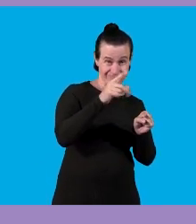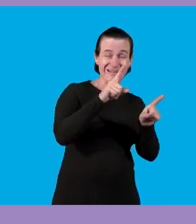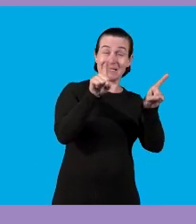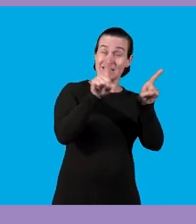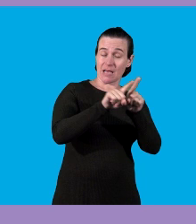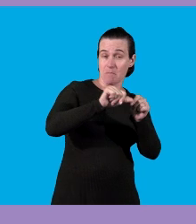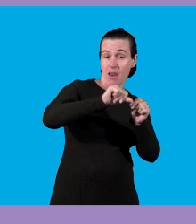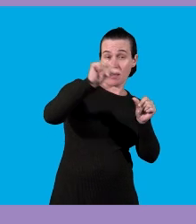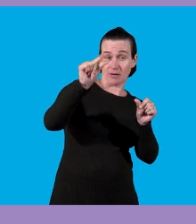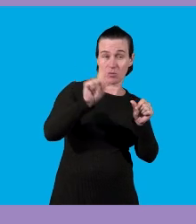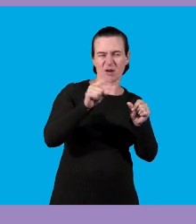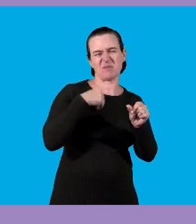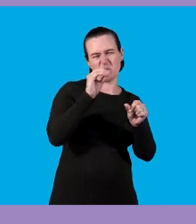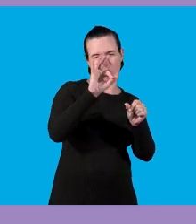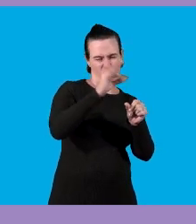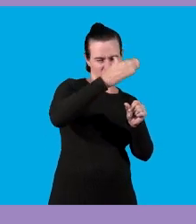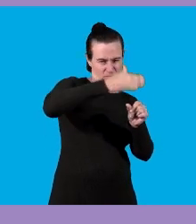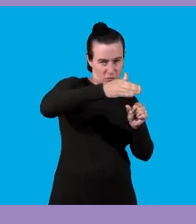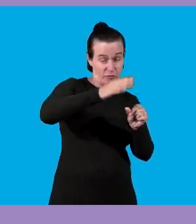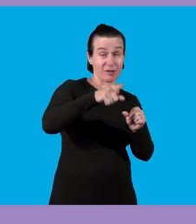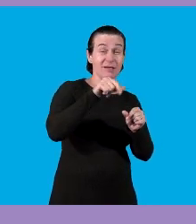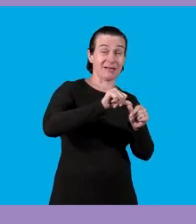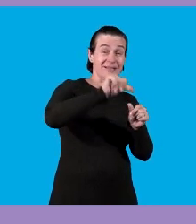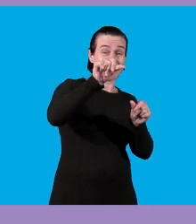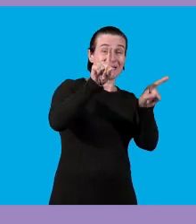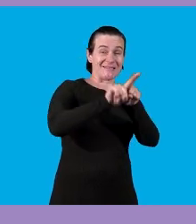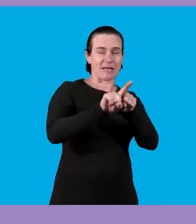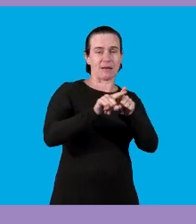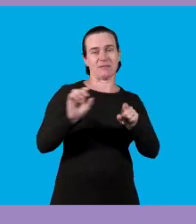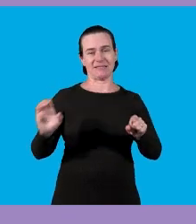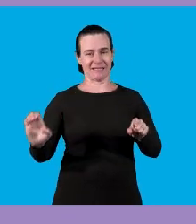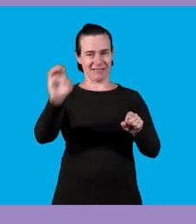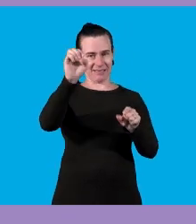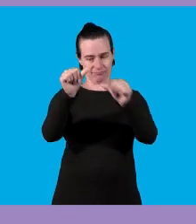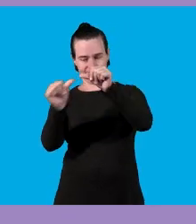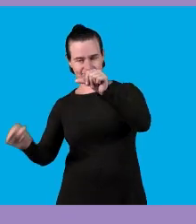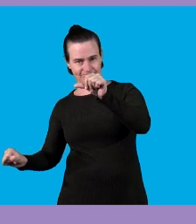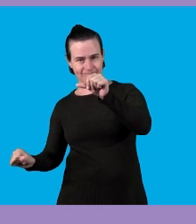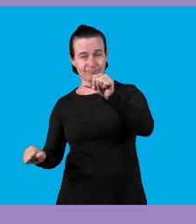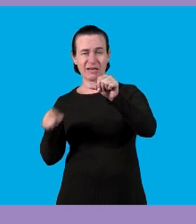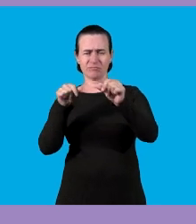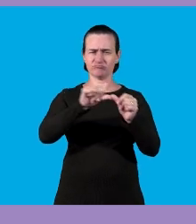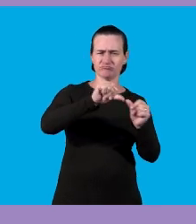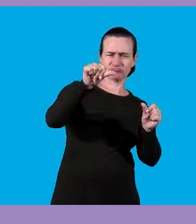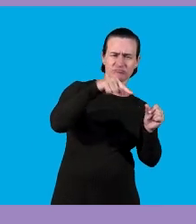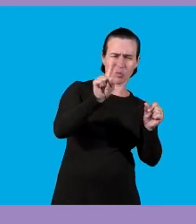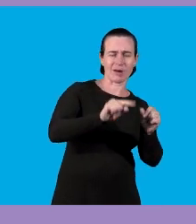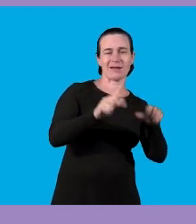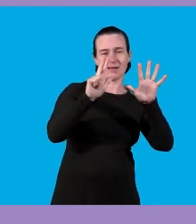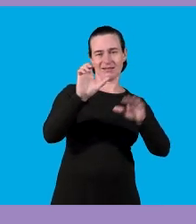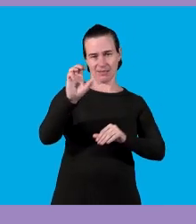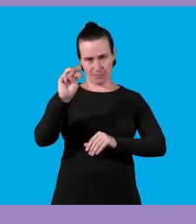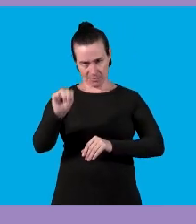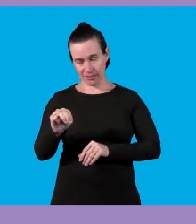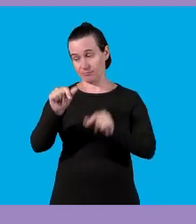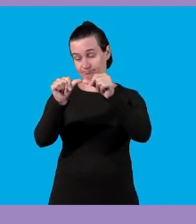is equal to, I'll put 3 markings there, equals to CE, which equals to 8 centimeters